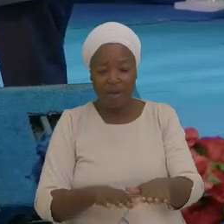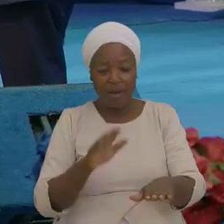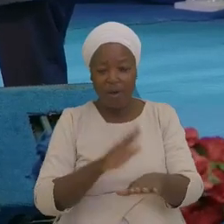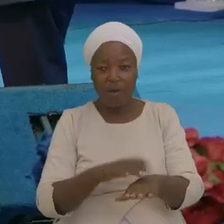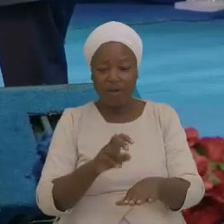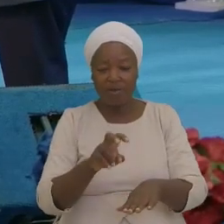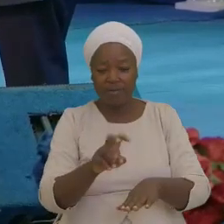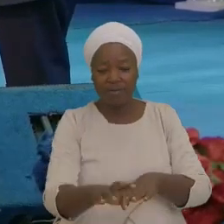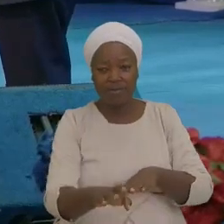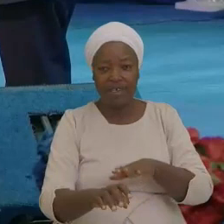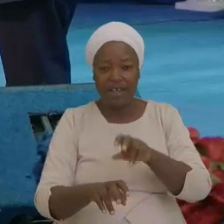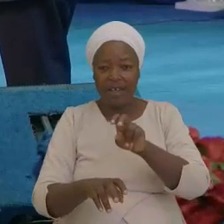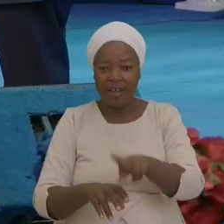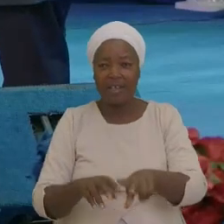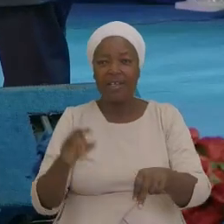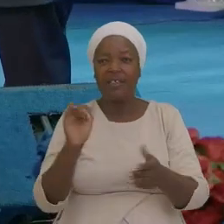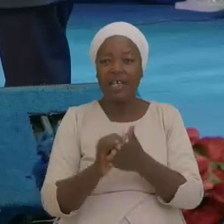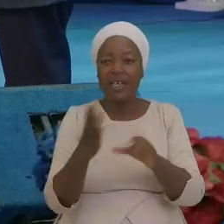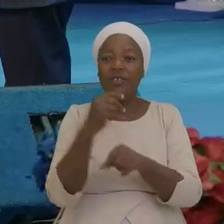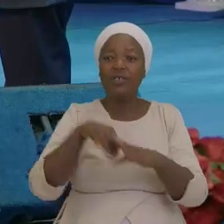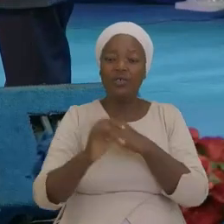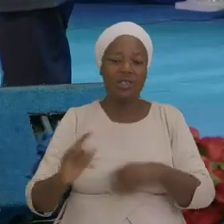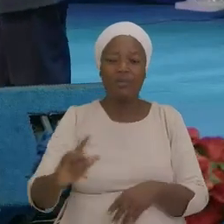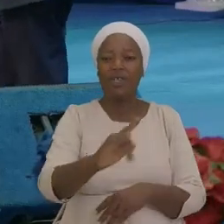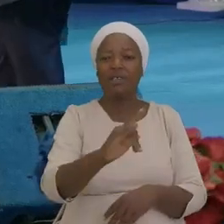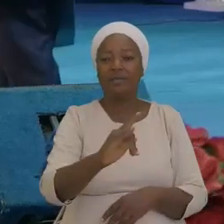gets you into the plane.